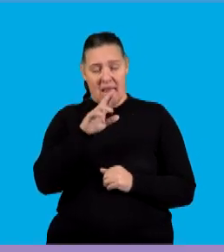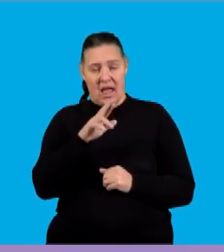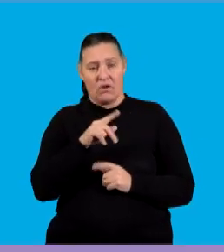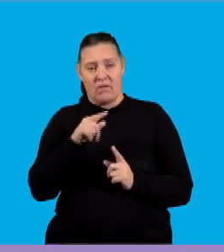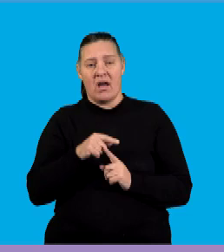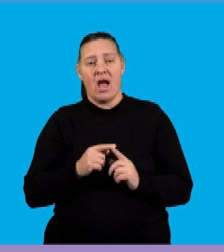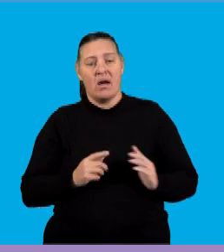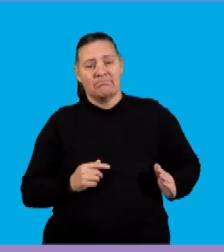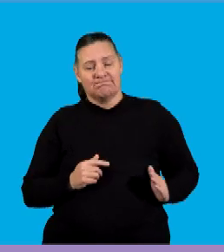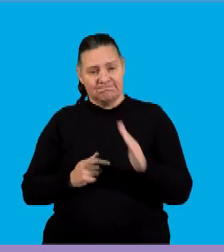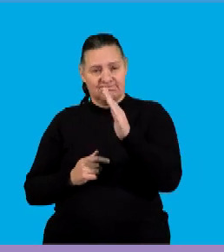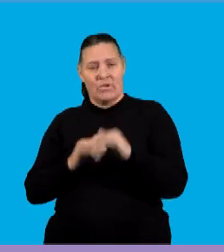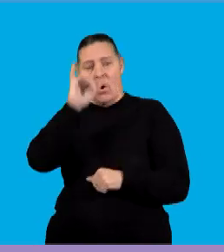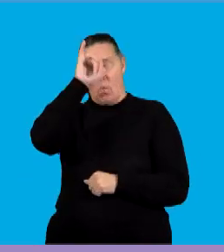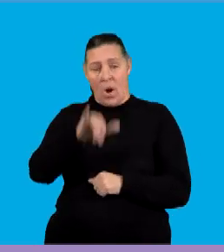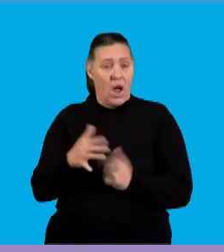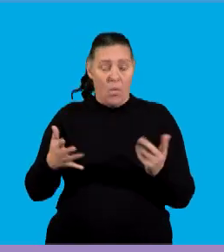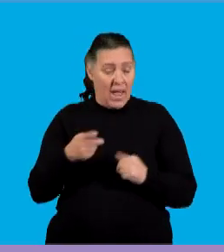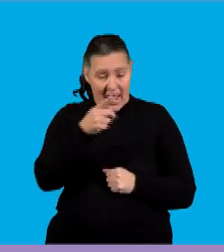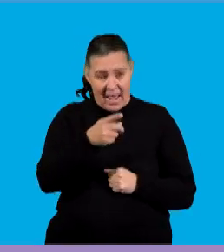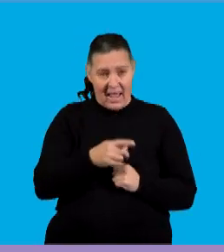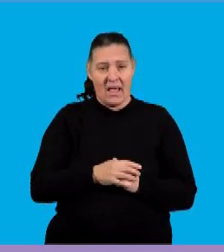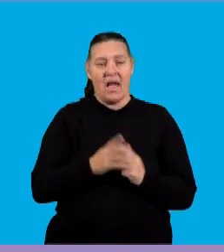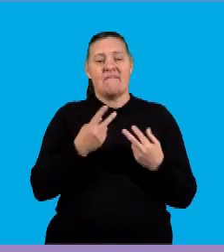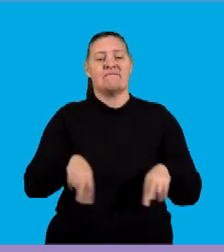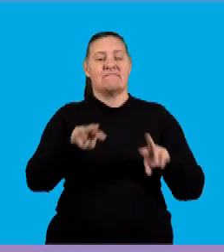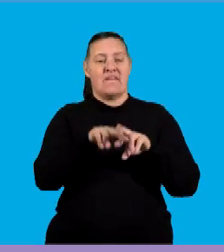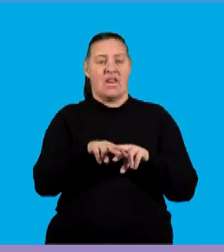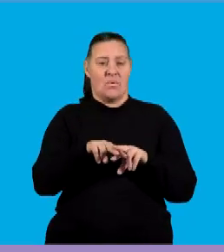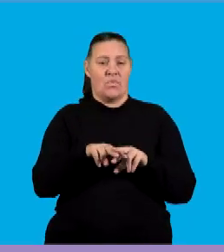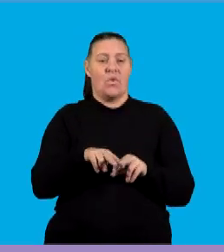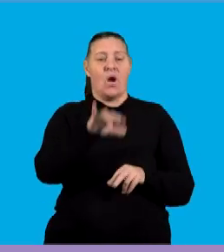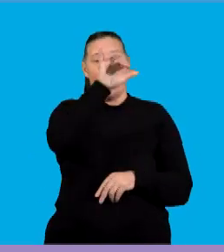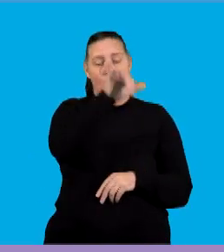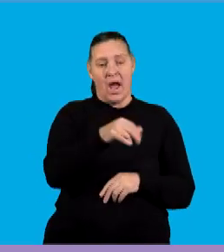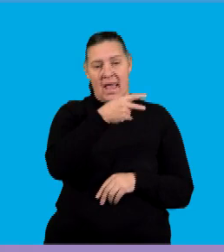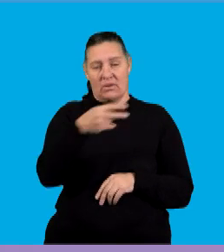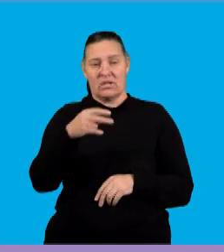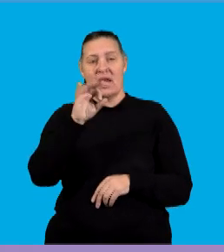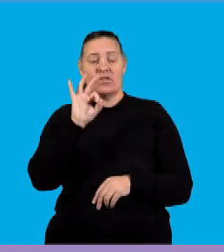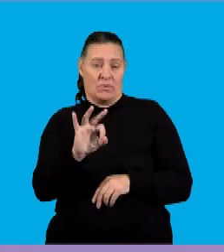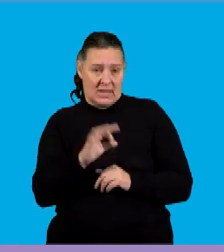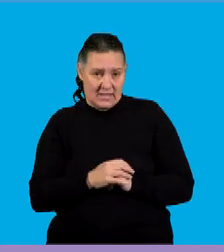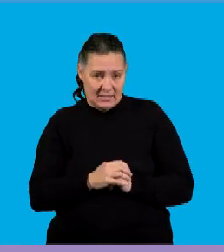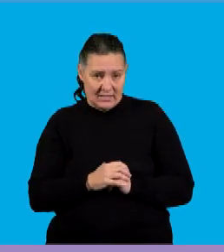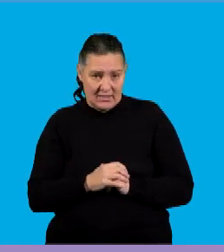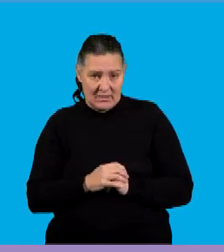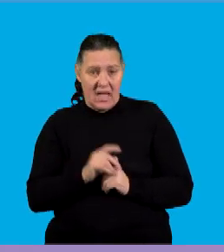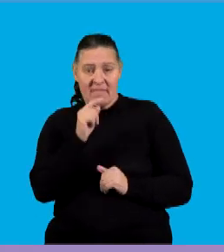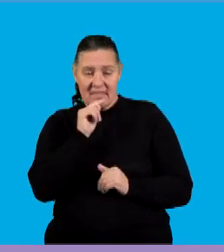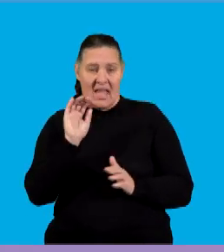is intersecting our y-axis at the value of y is equals to 3. And that is